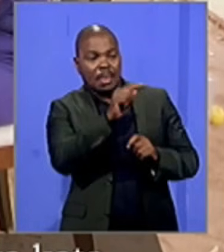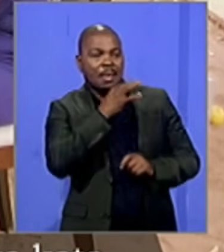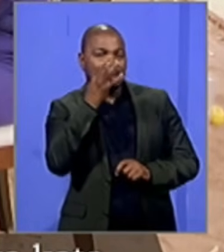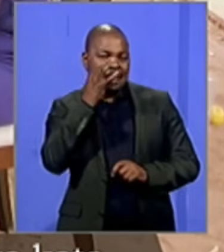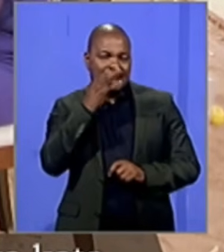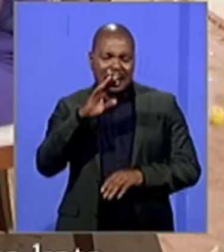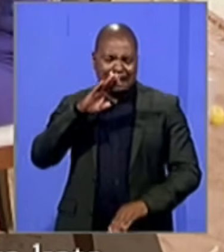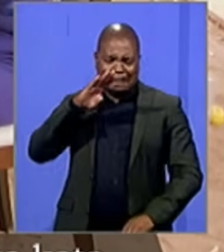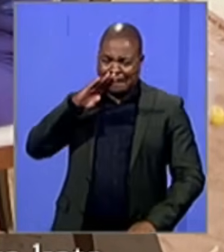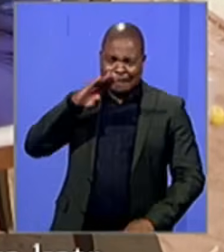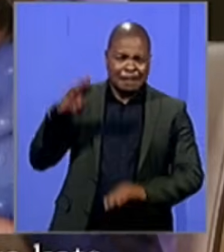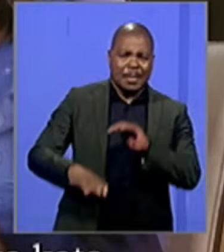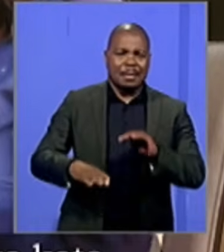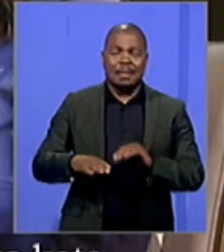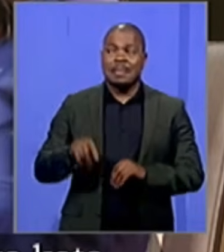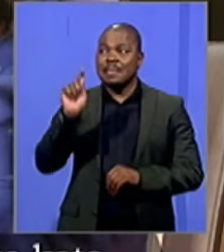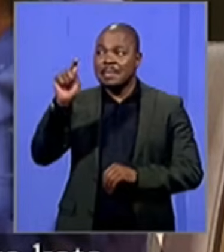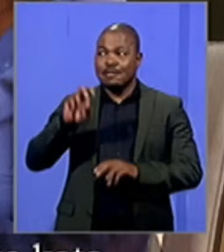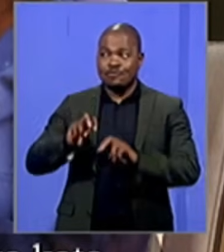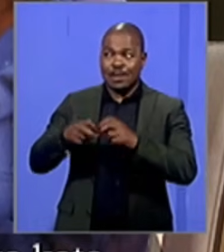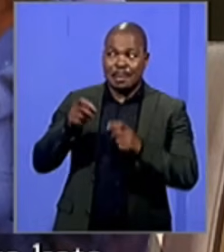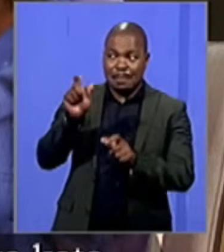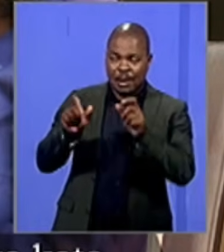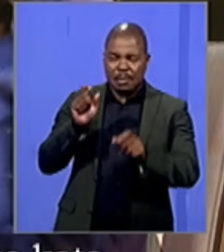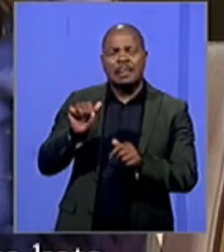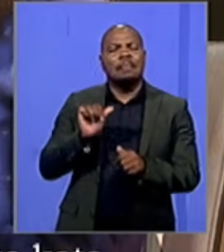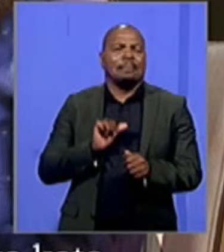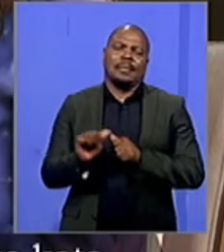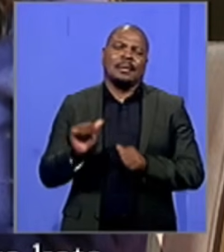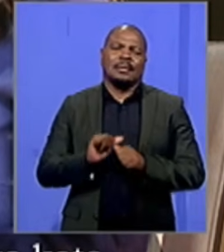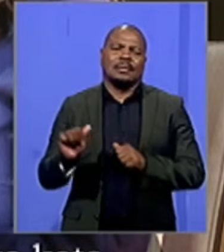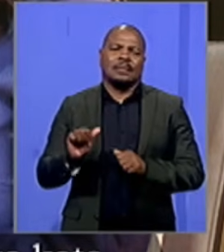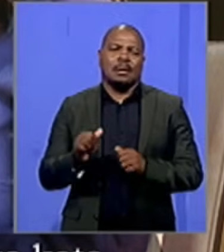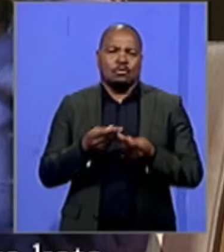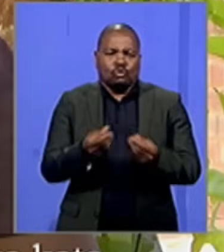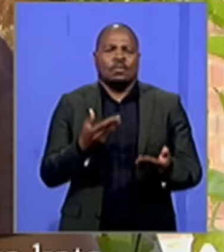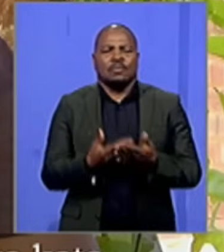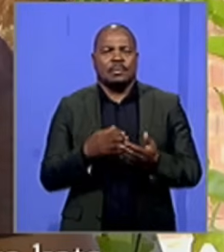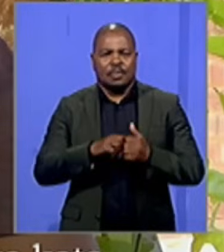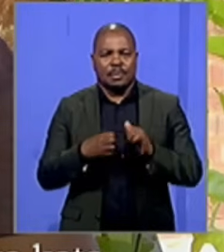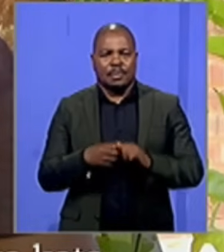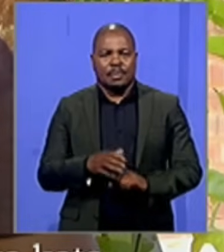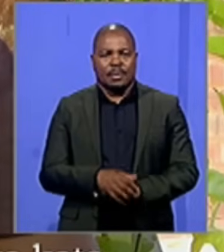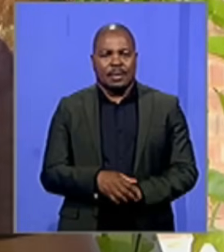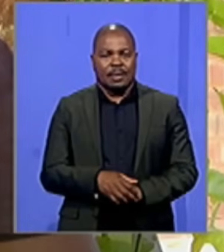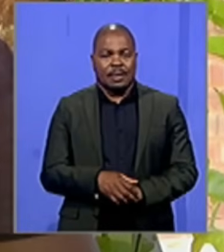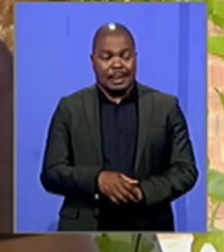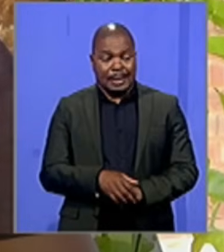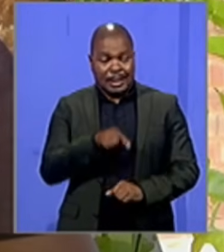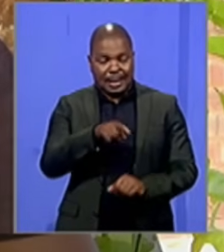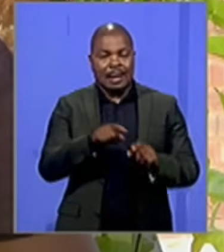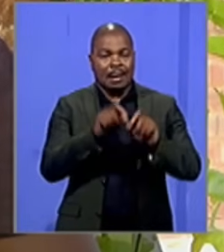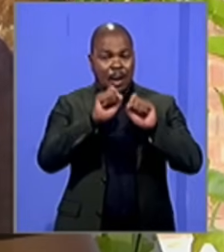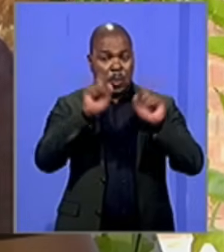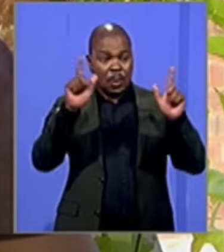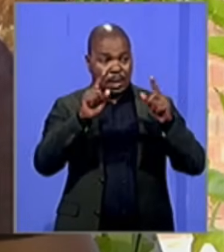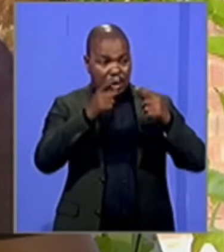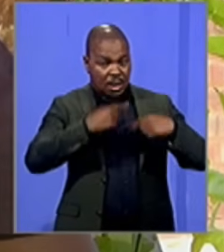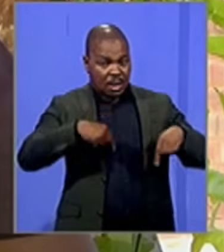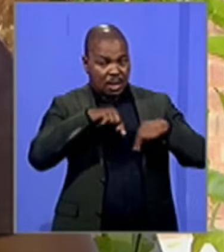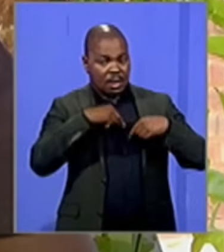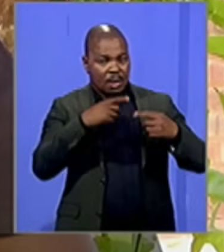yeo e tseneletšego kgatlhanong le badirabošula bjong e ka ba tharollo phareleng ye. This is now an awareness to a lot of us